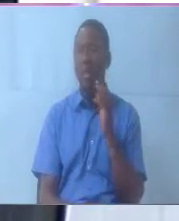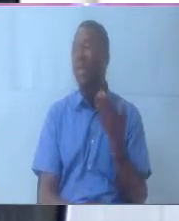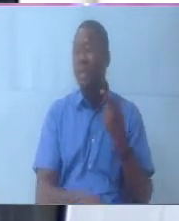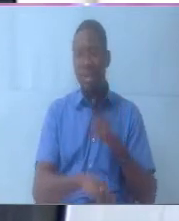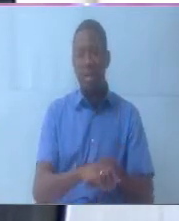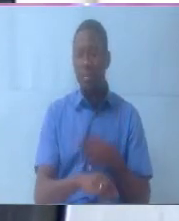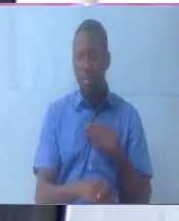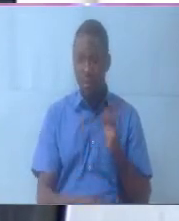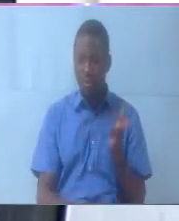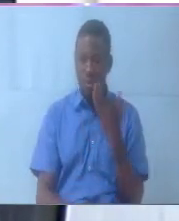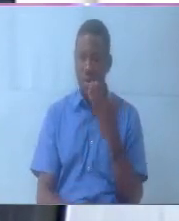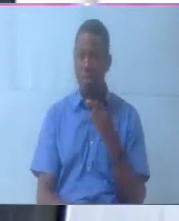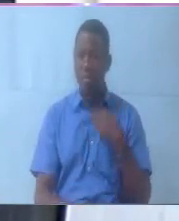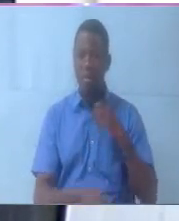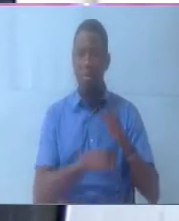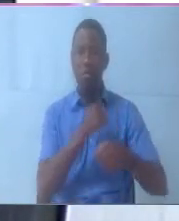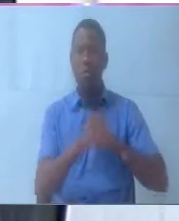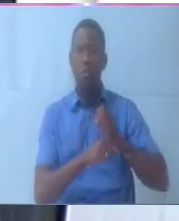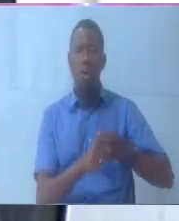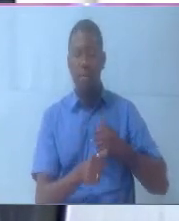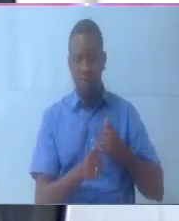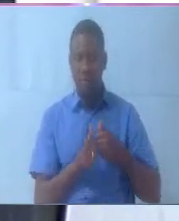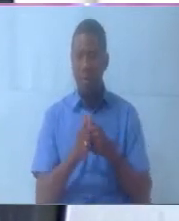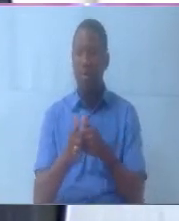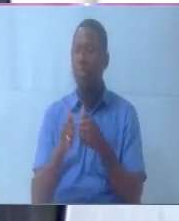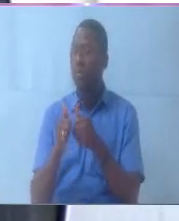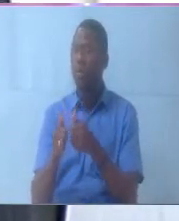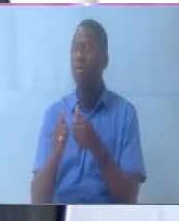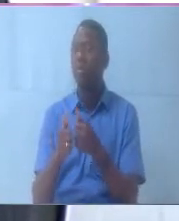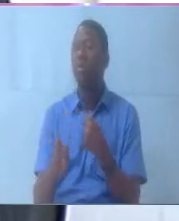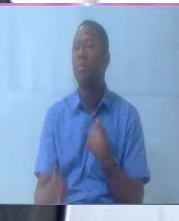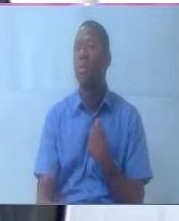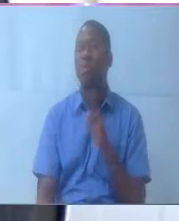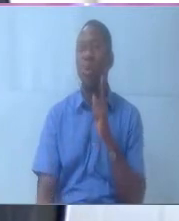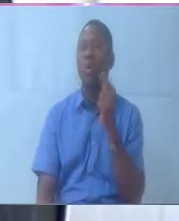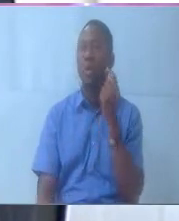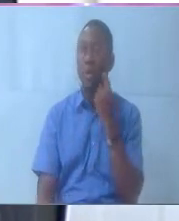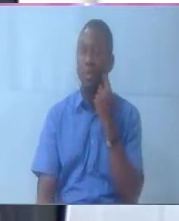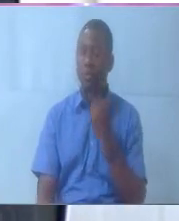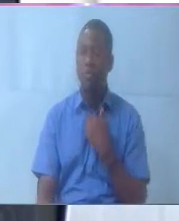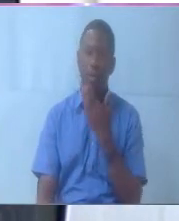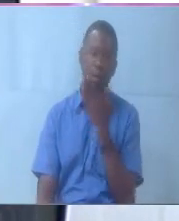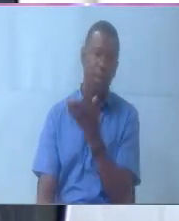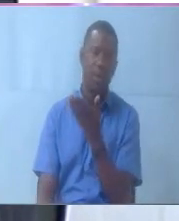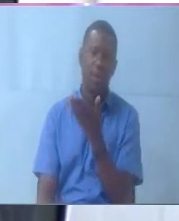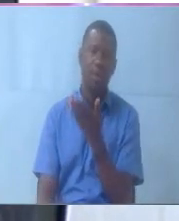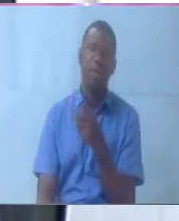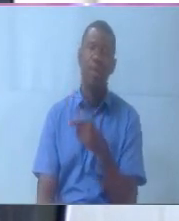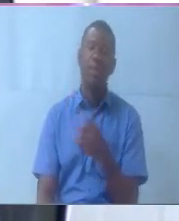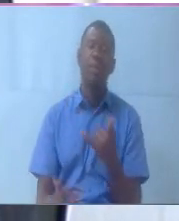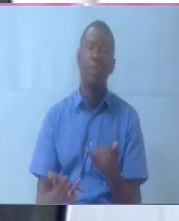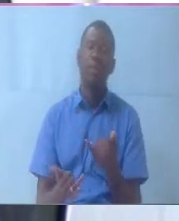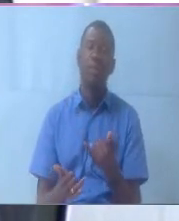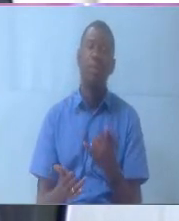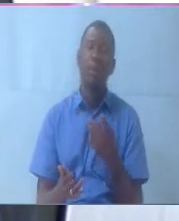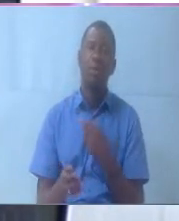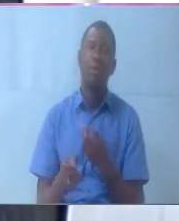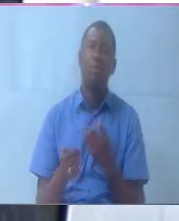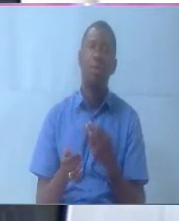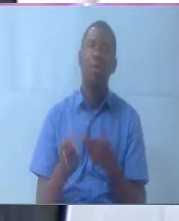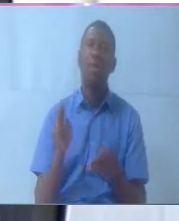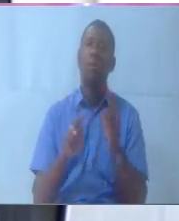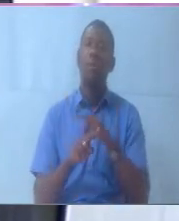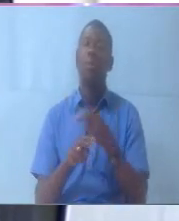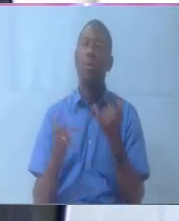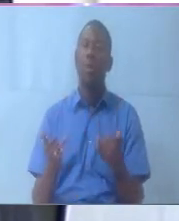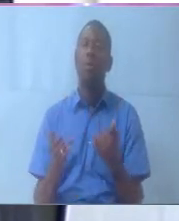me. Nimbita wate nina muso sitanyola. One day we were there. Lunkili mbije. Then they said we should report now to Brikama Magistrate